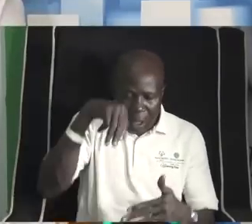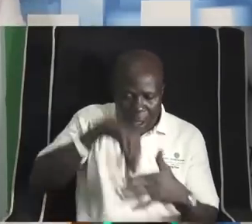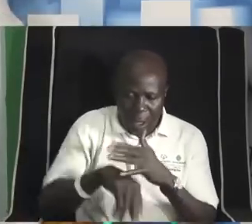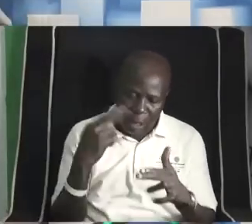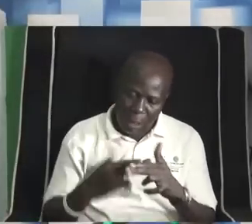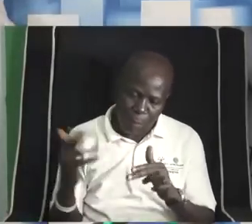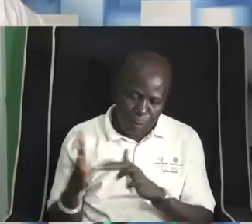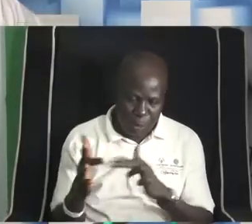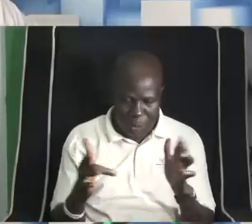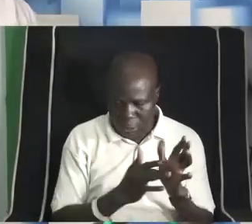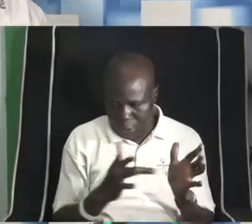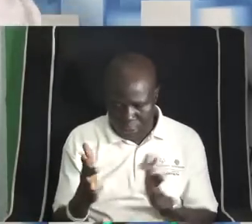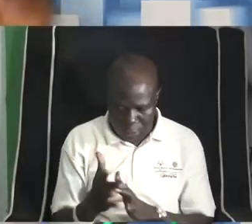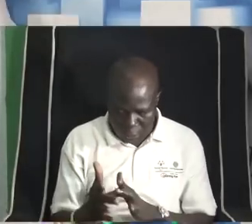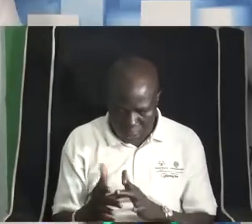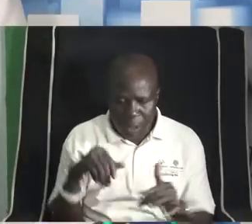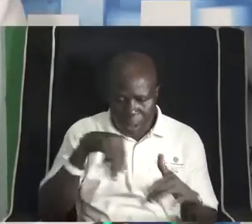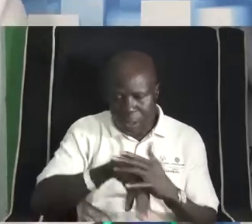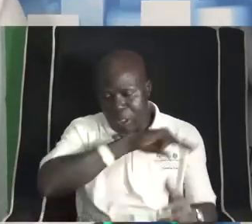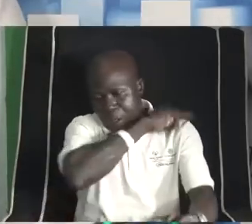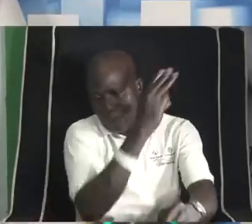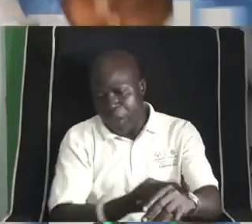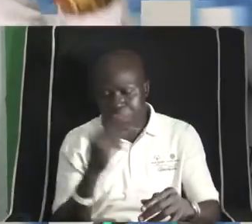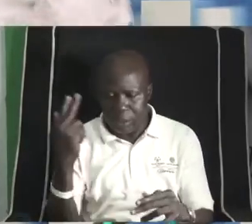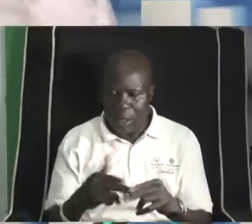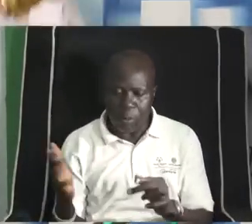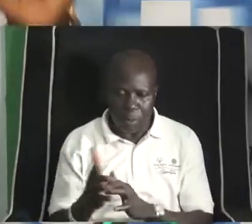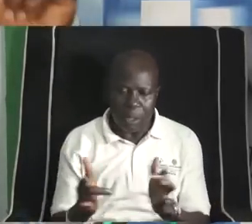in the name of Jesus, I